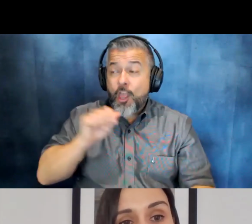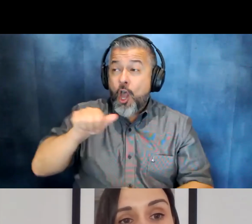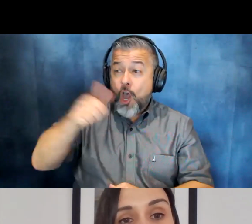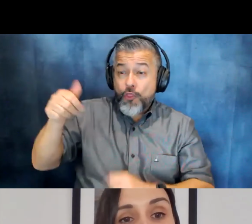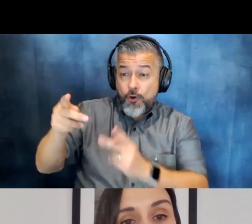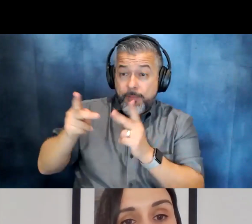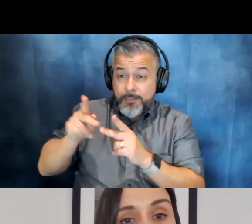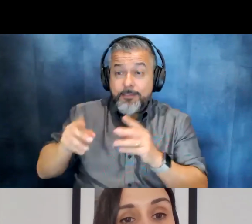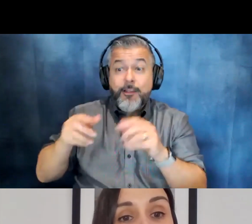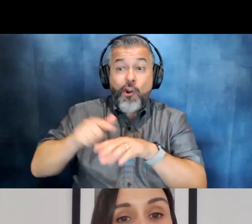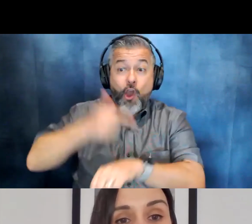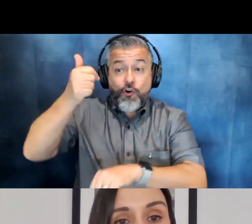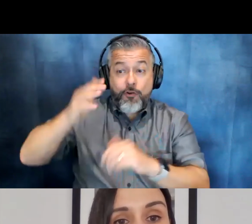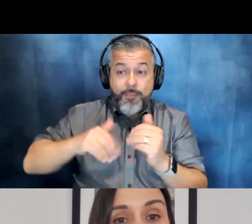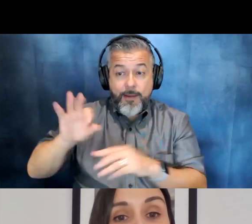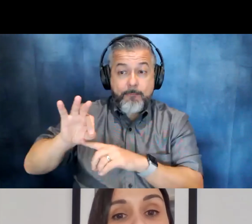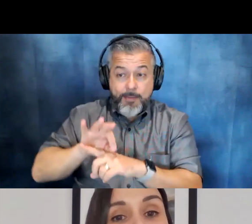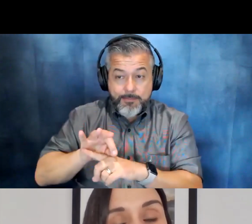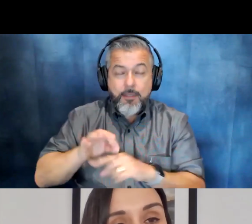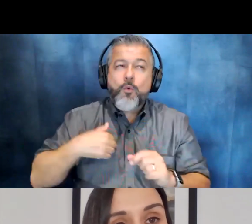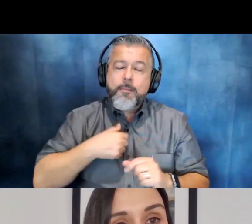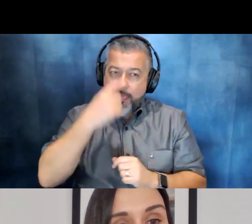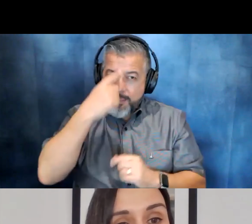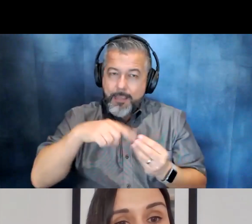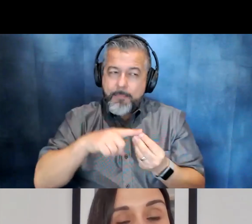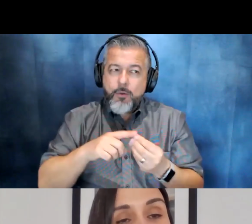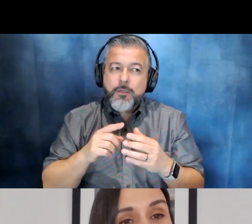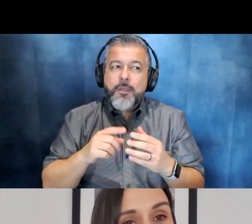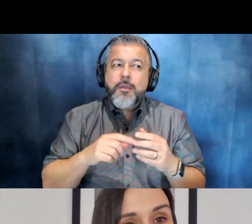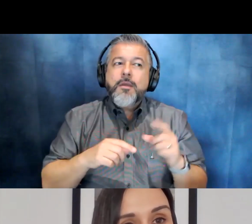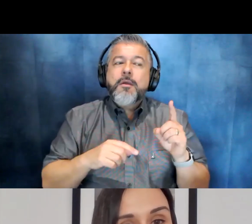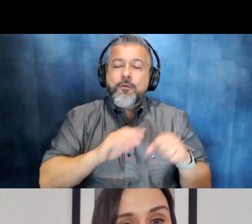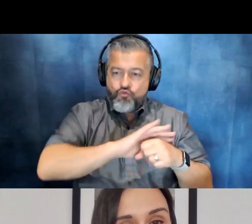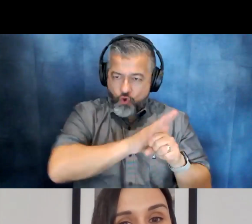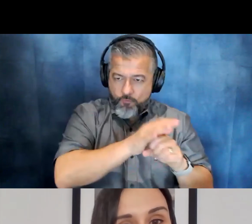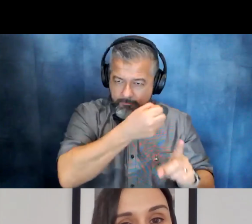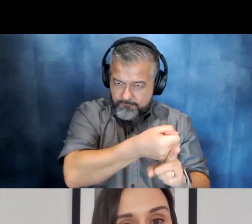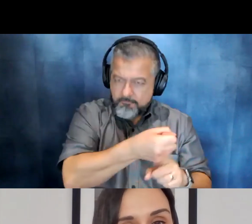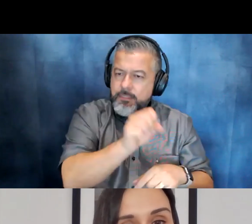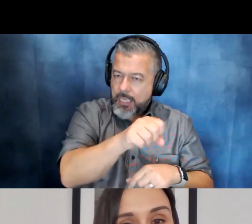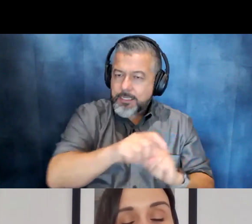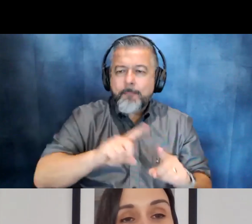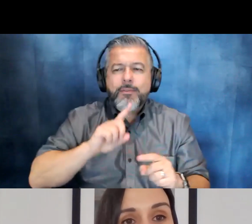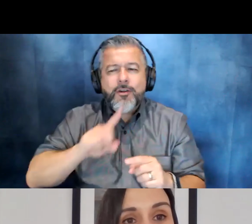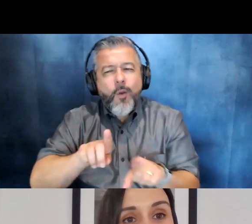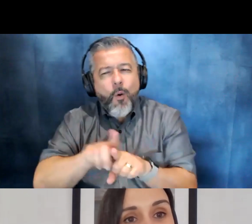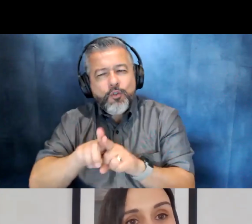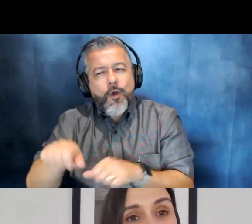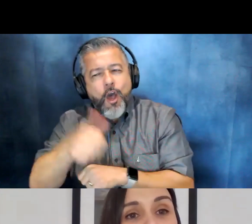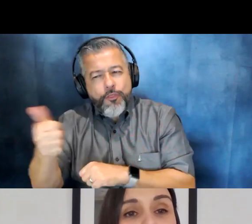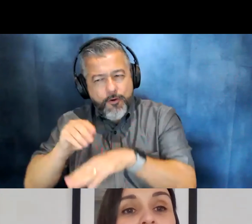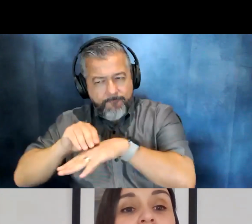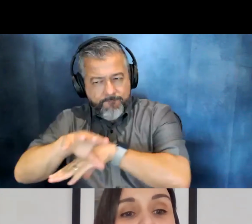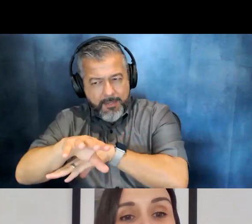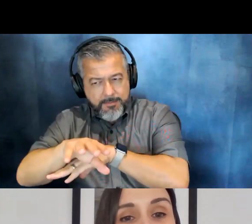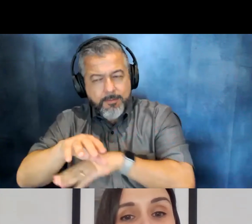think about the medium and long-term secondary effects that social isolation itself can cause, and weigh those